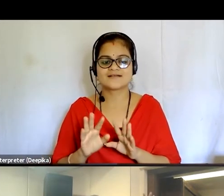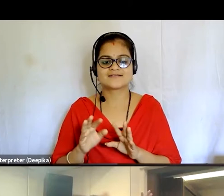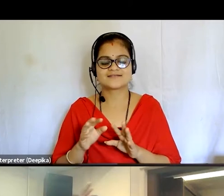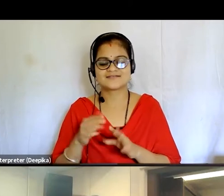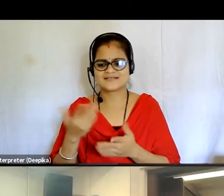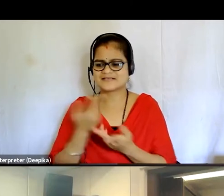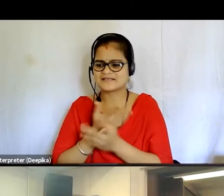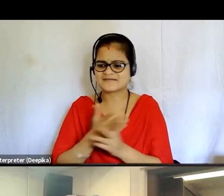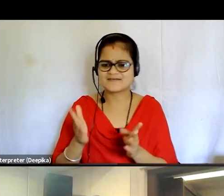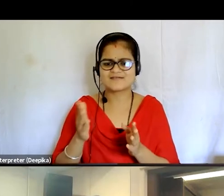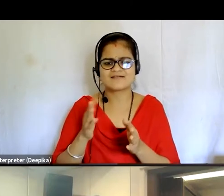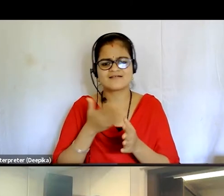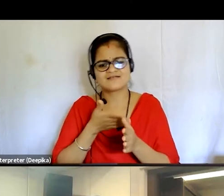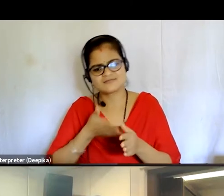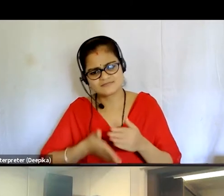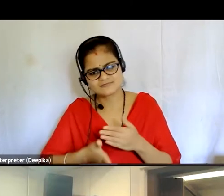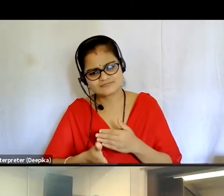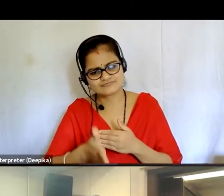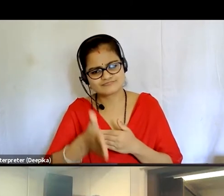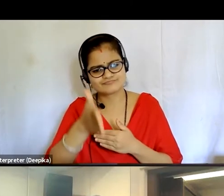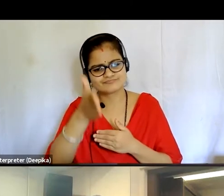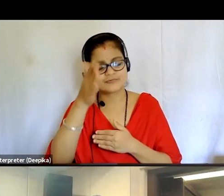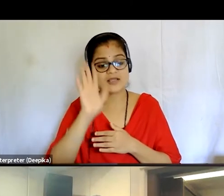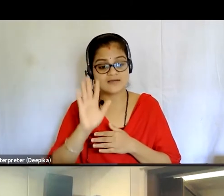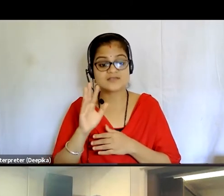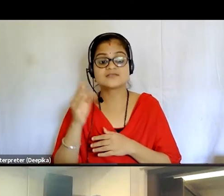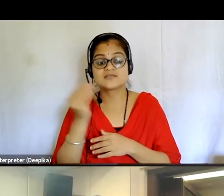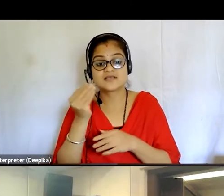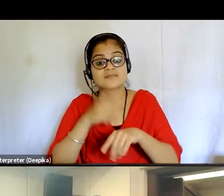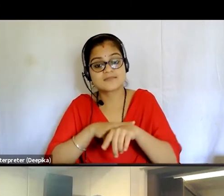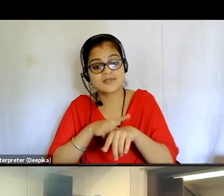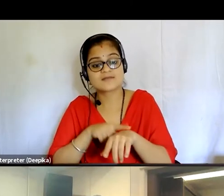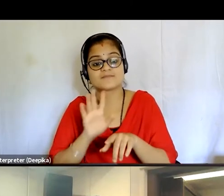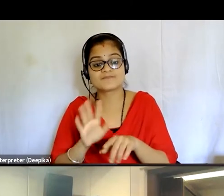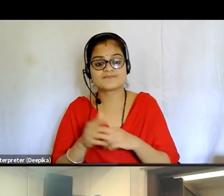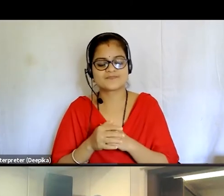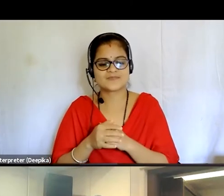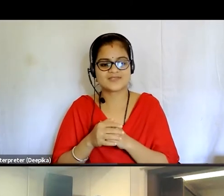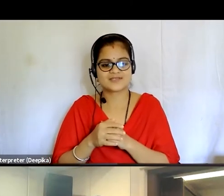meandering. It keeps going on. But at the same time, there is a sort of